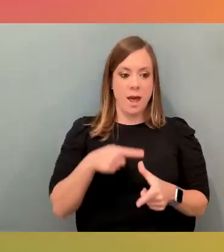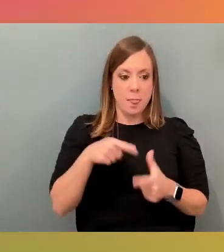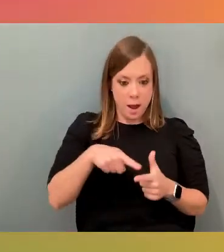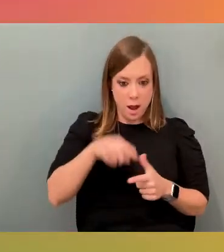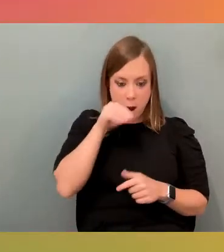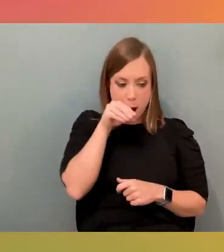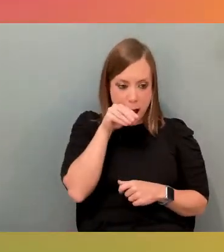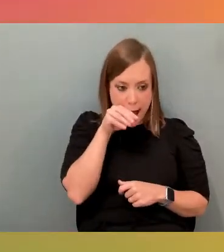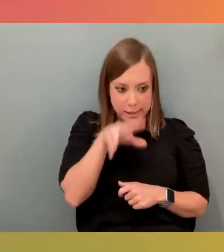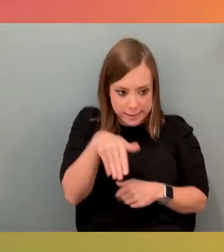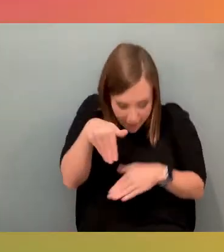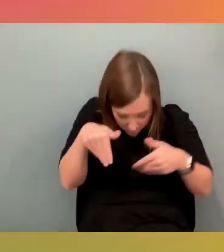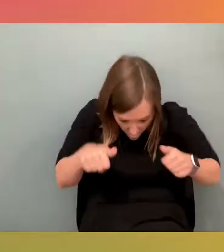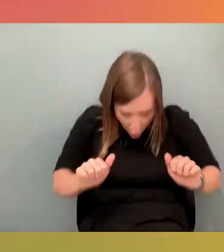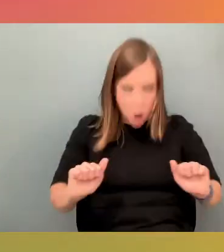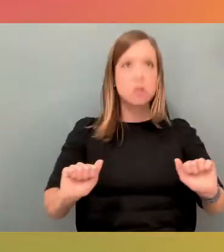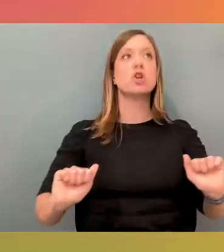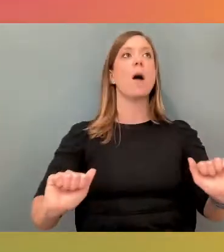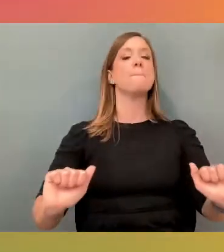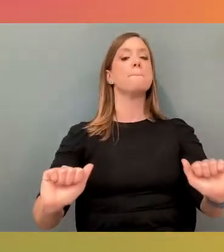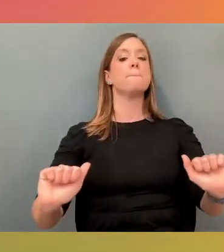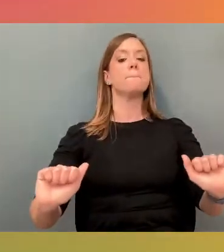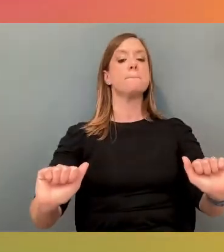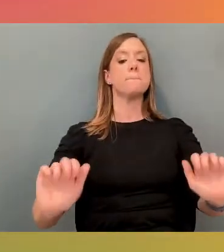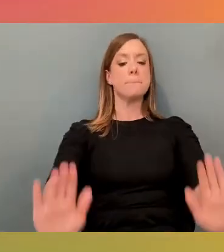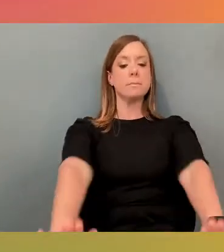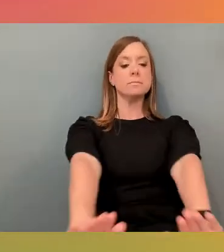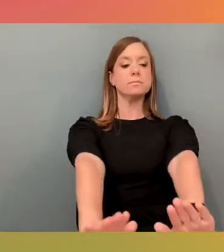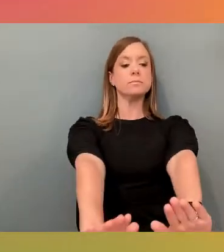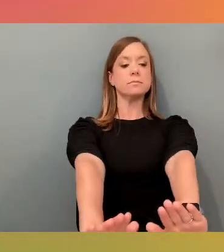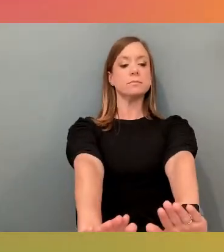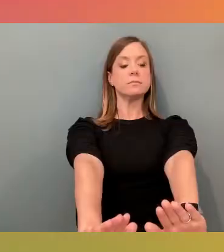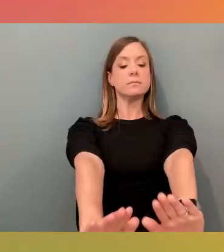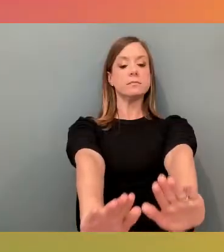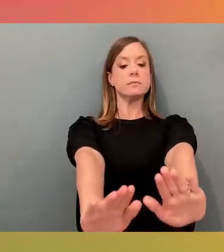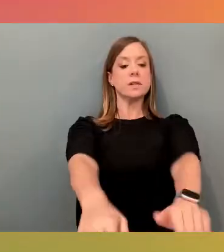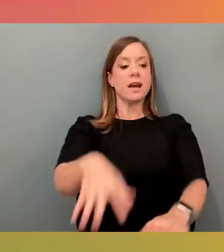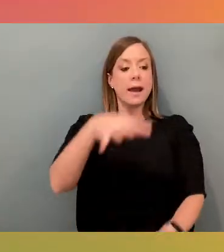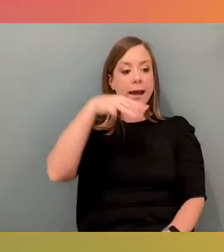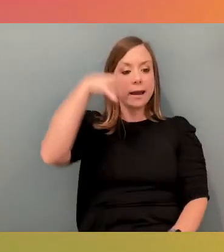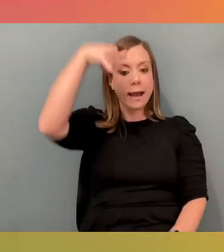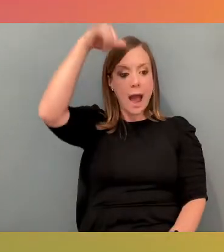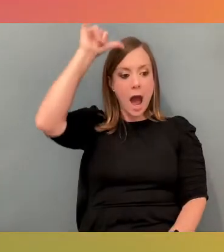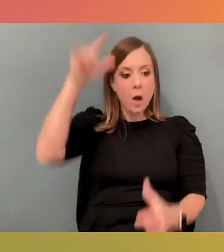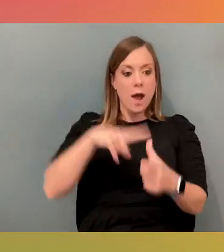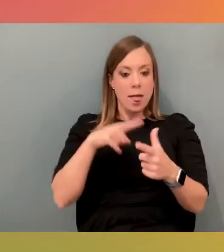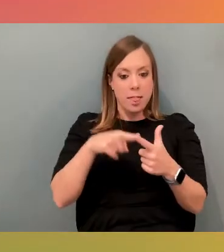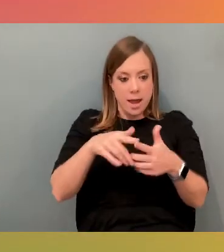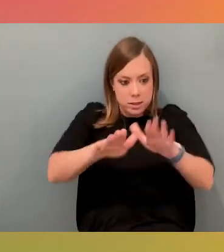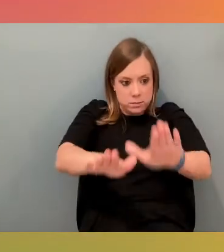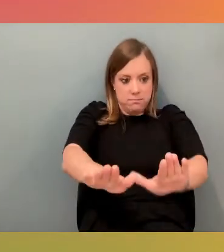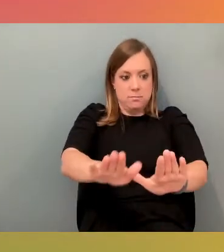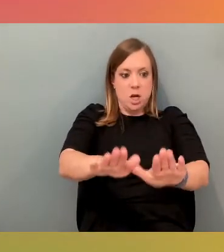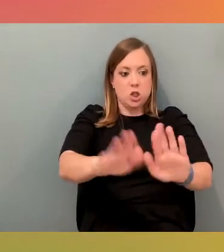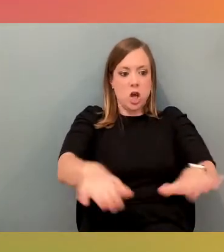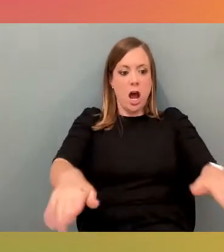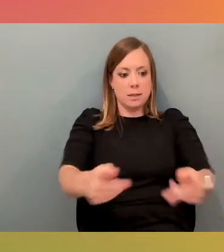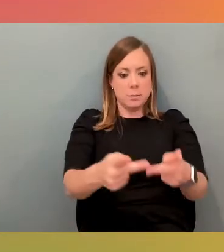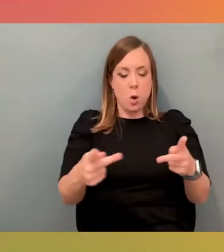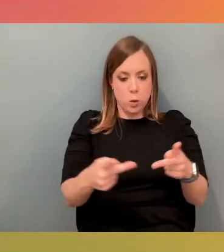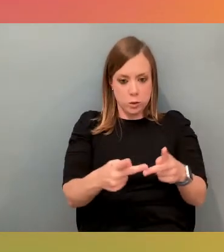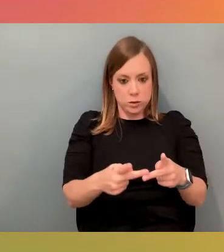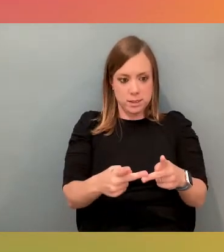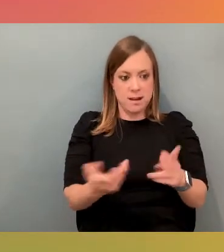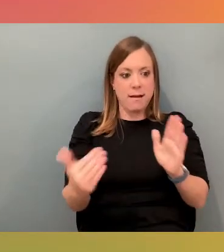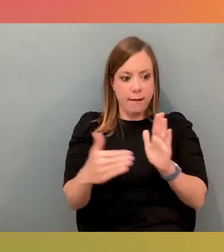And exhale, arch the spine, coming back through cow and child's pose. 2 more times just like that, moving